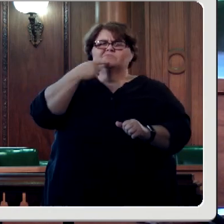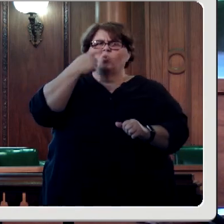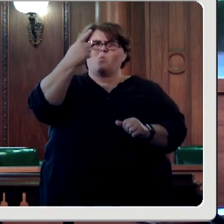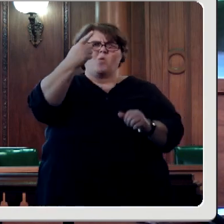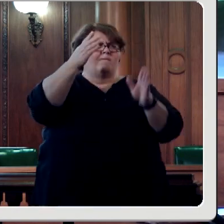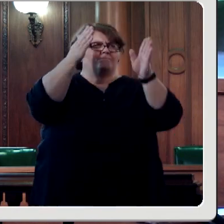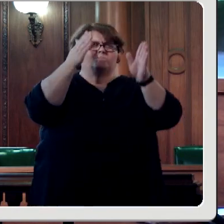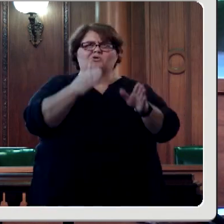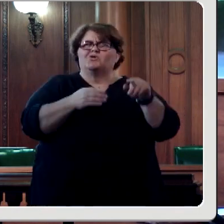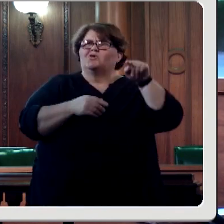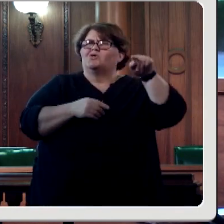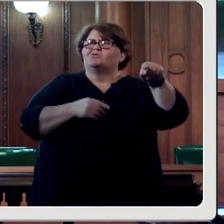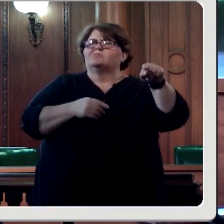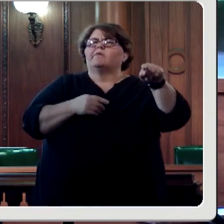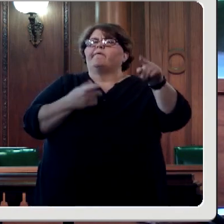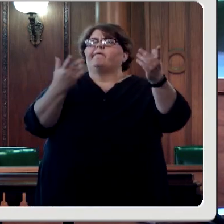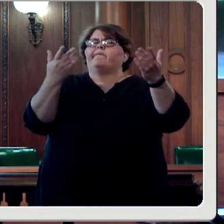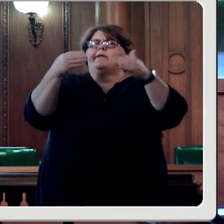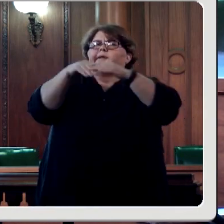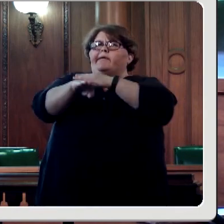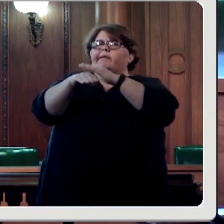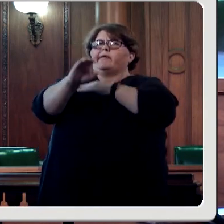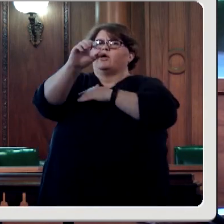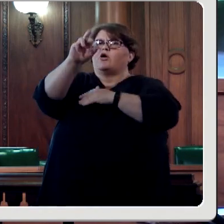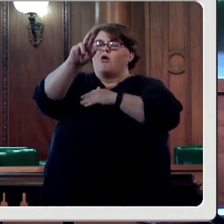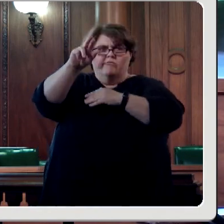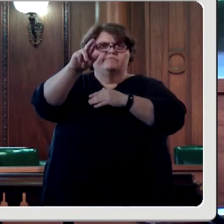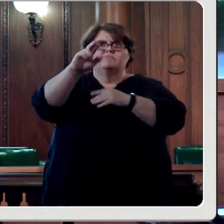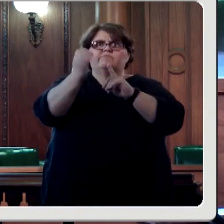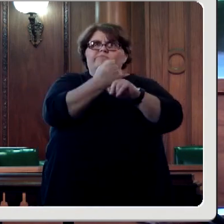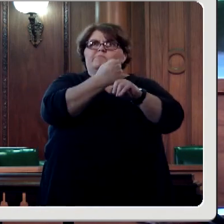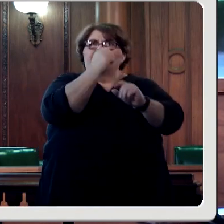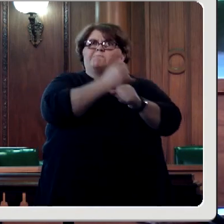I believe that was Mr. Gonzalez.